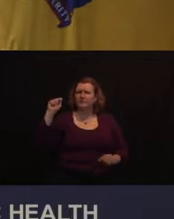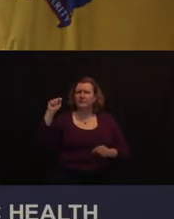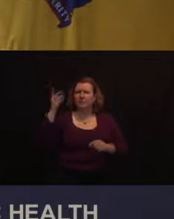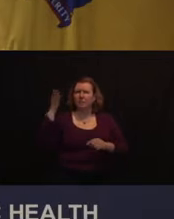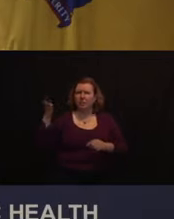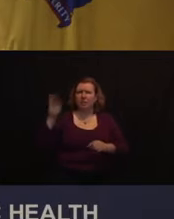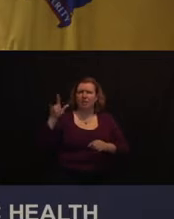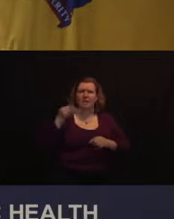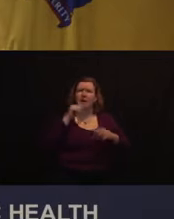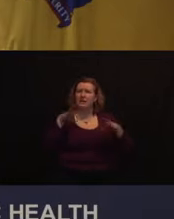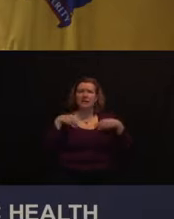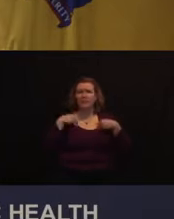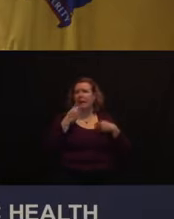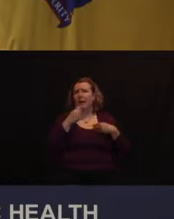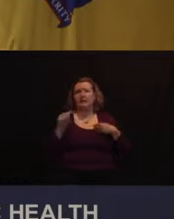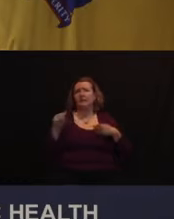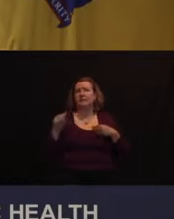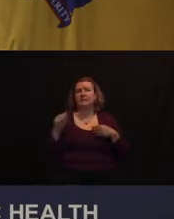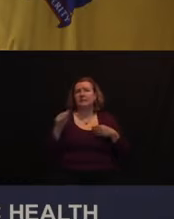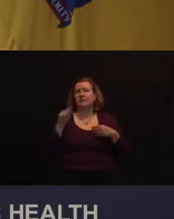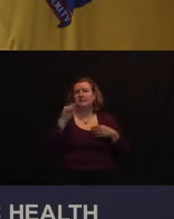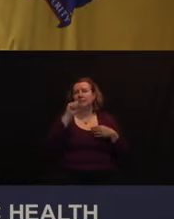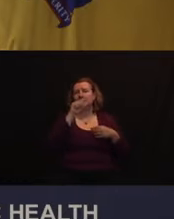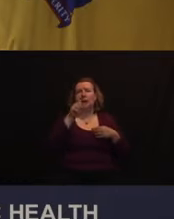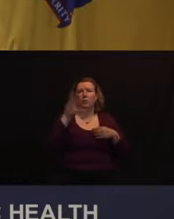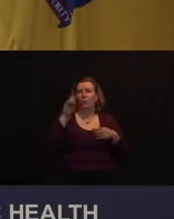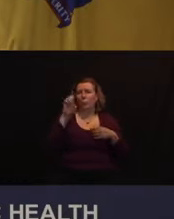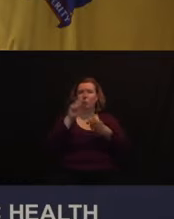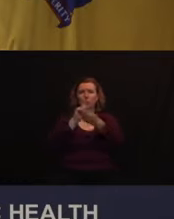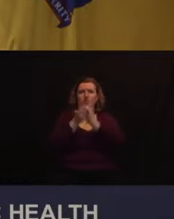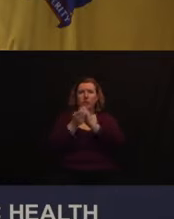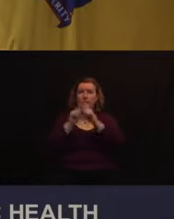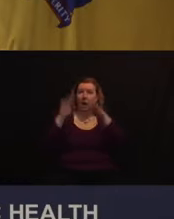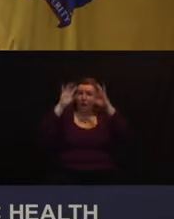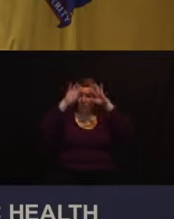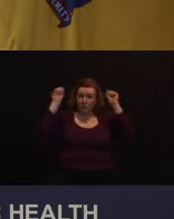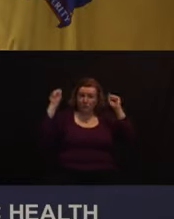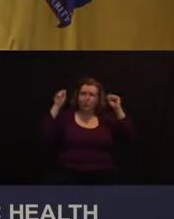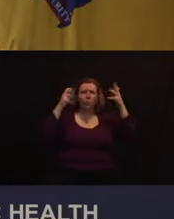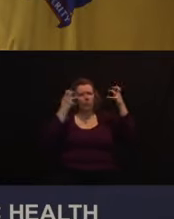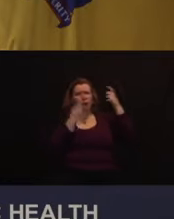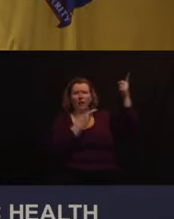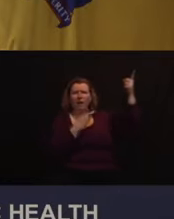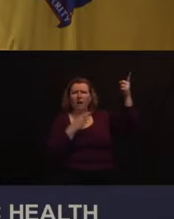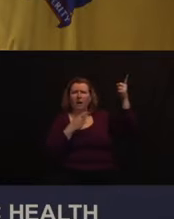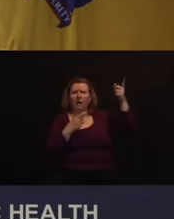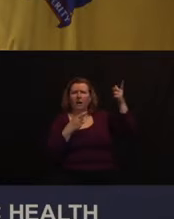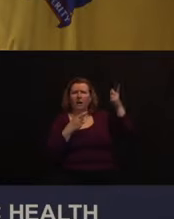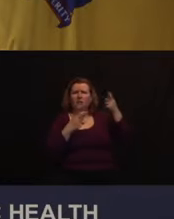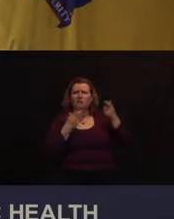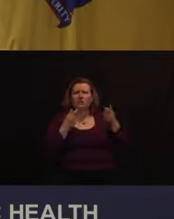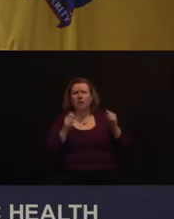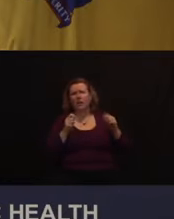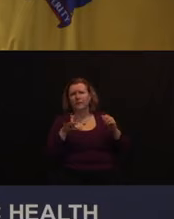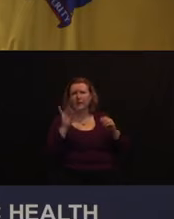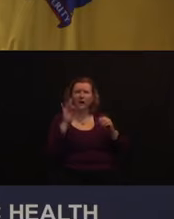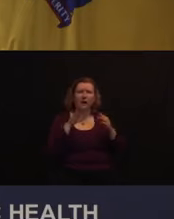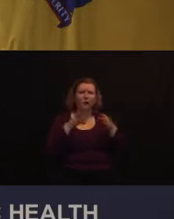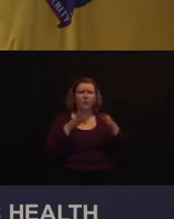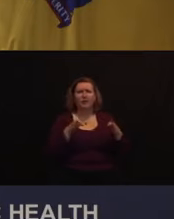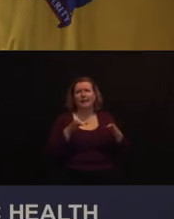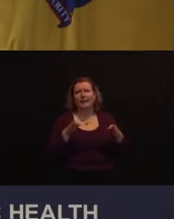tax code changes, even though President Biden wants to have trying to find a way to pay $2 trillion for